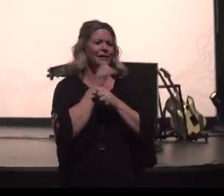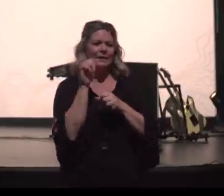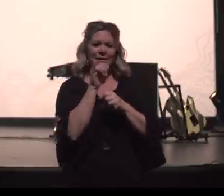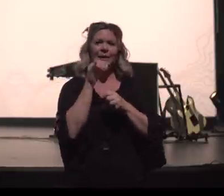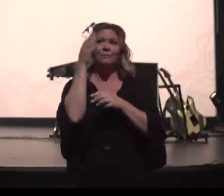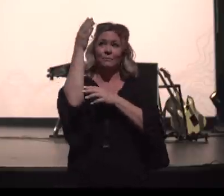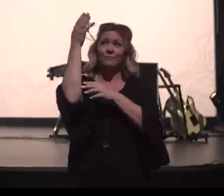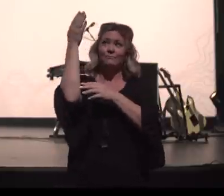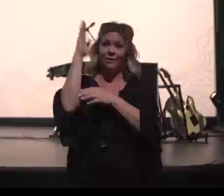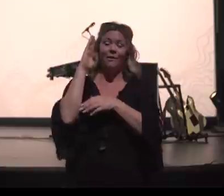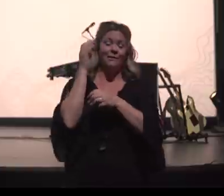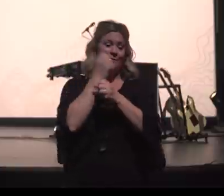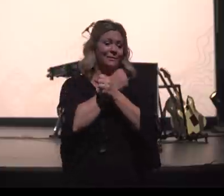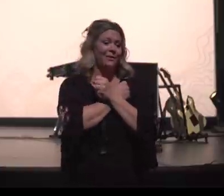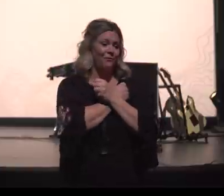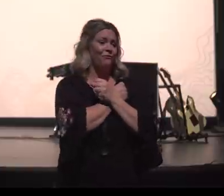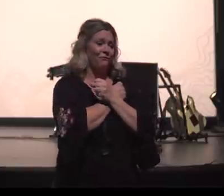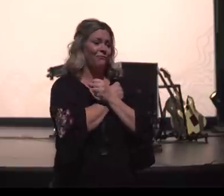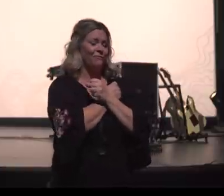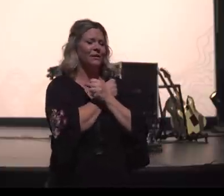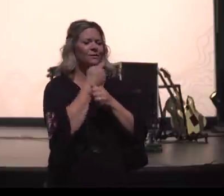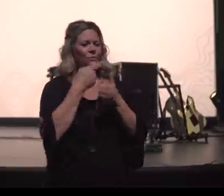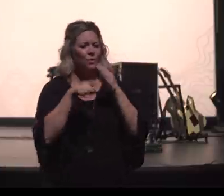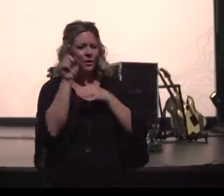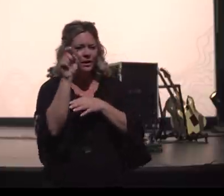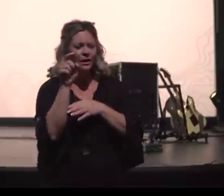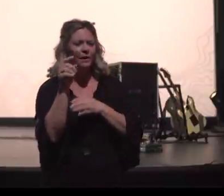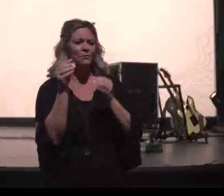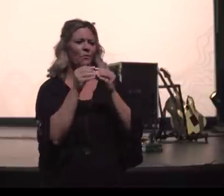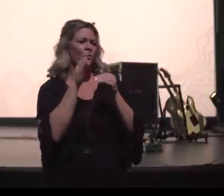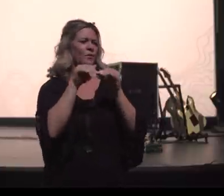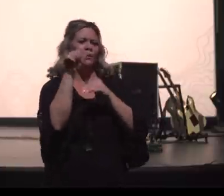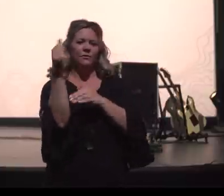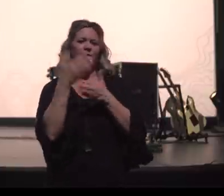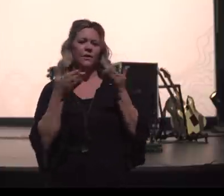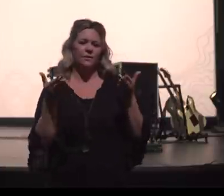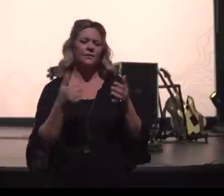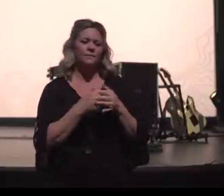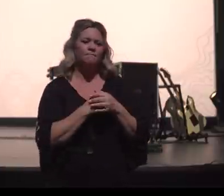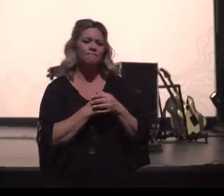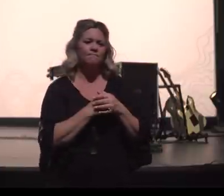by God, and it is what we need more than anything.